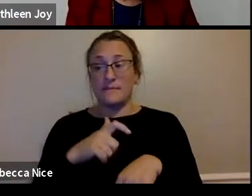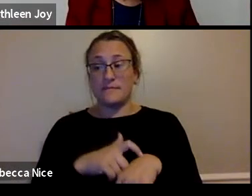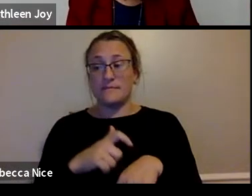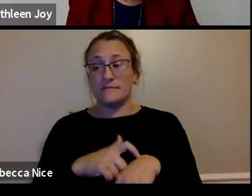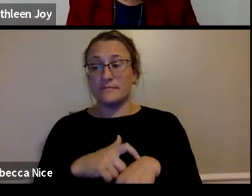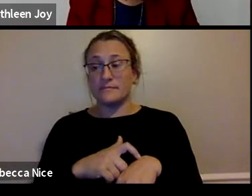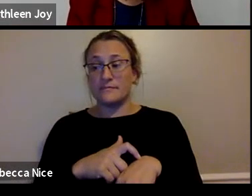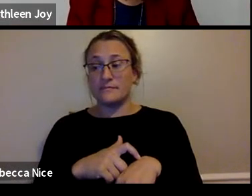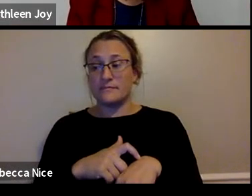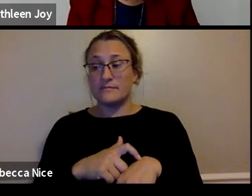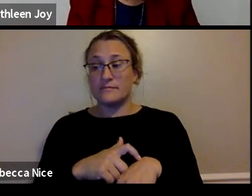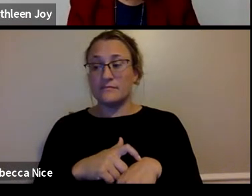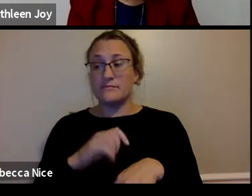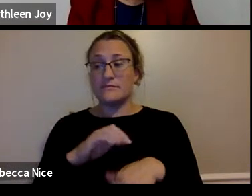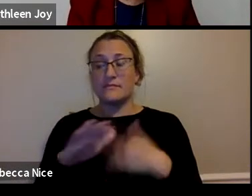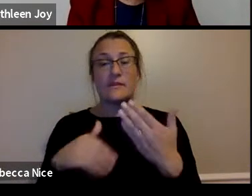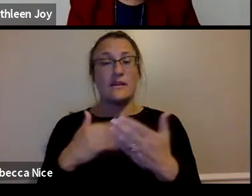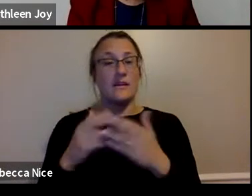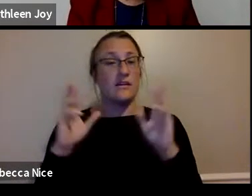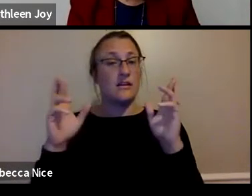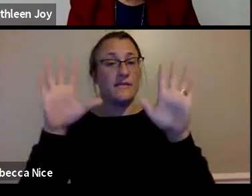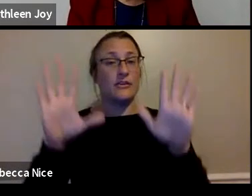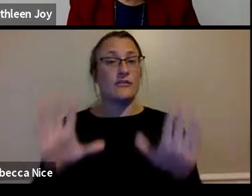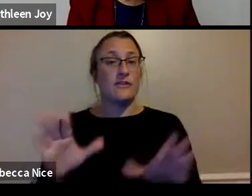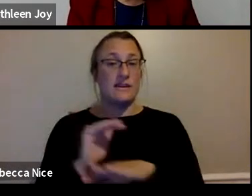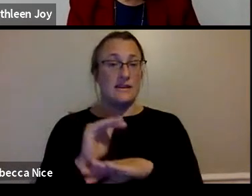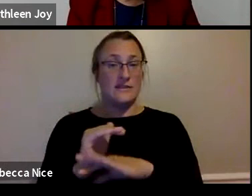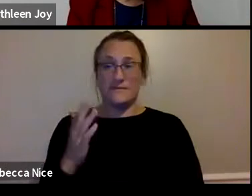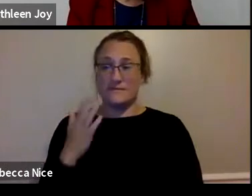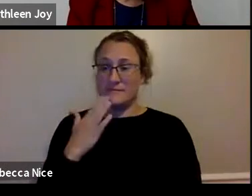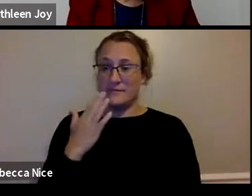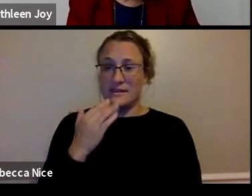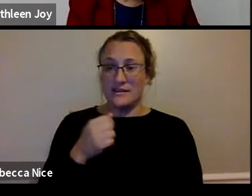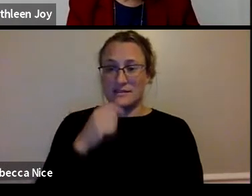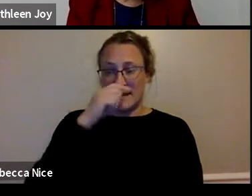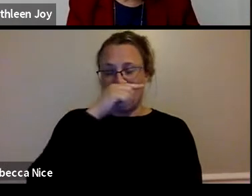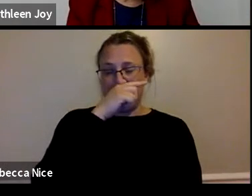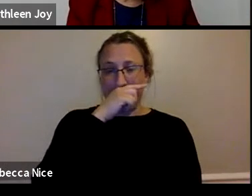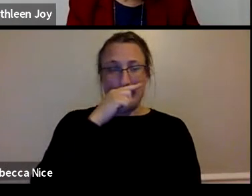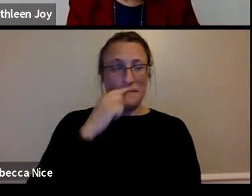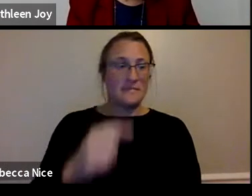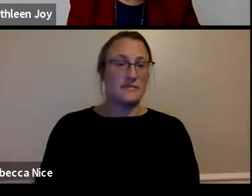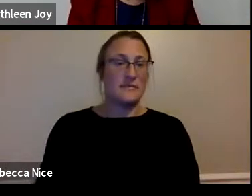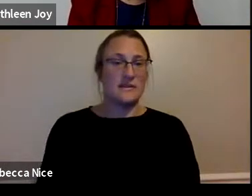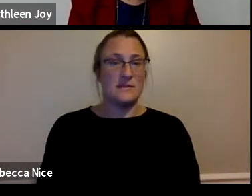and I wish you all a great evening. Thank you, John.